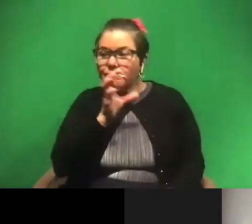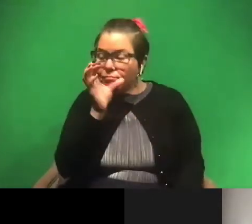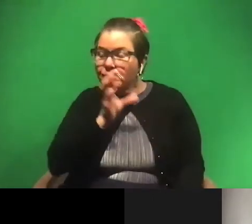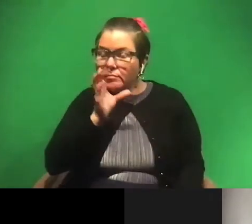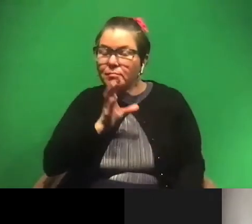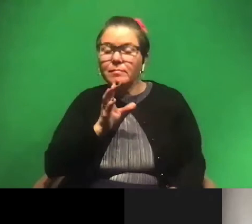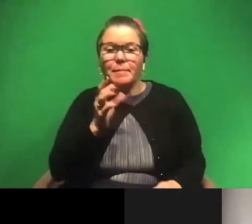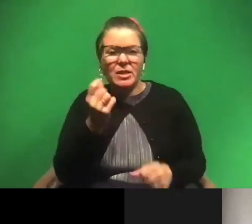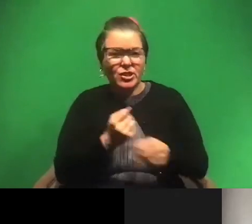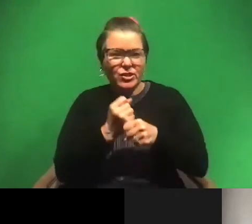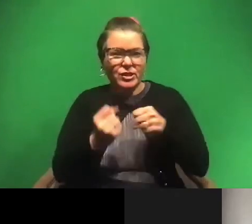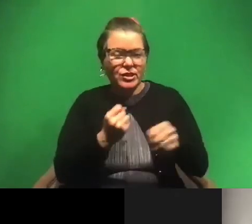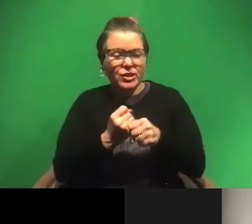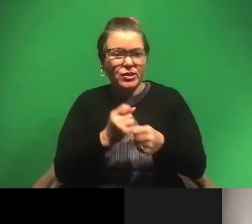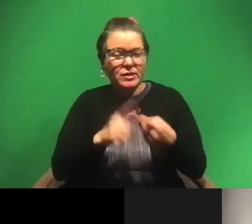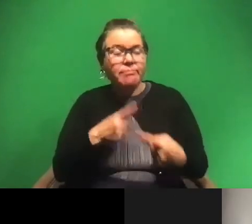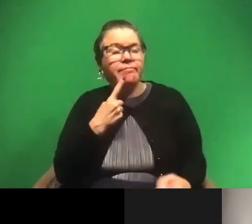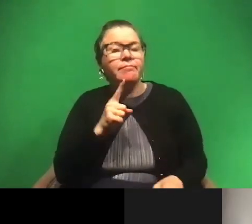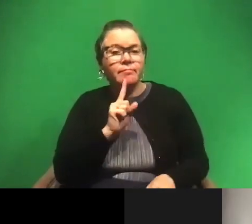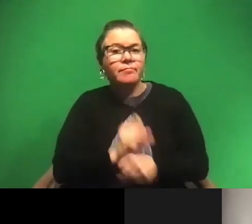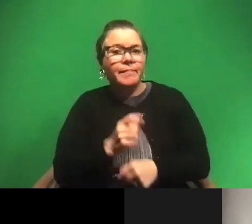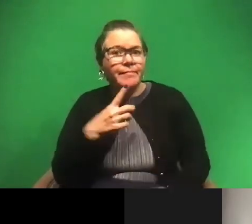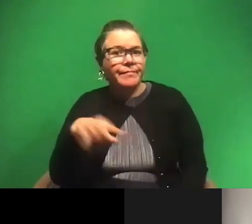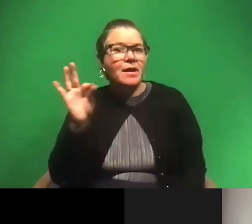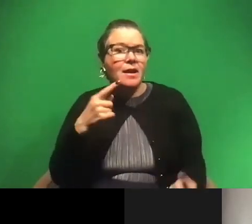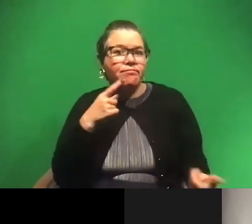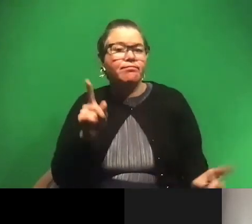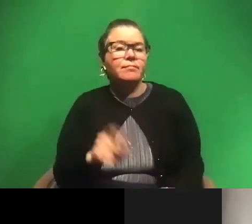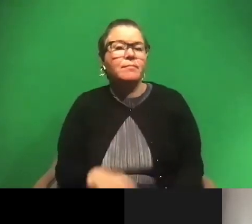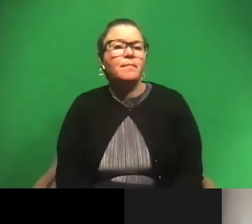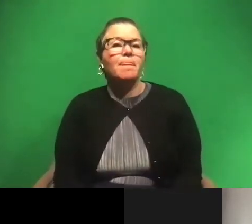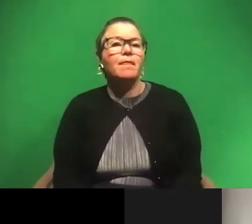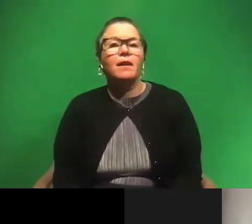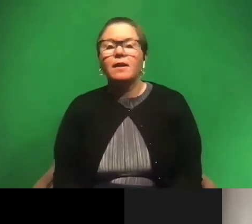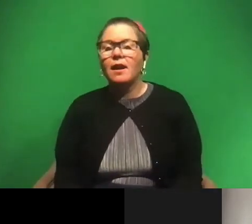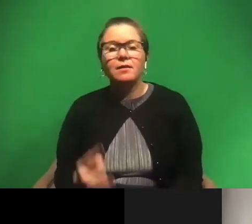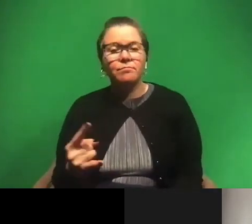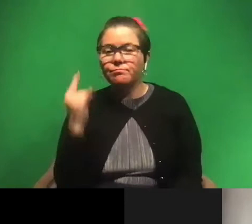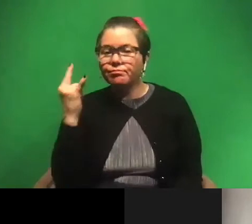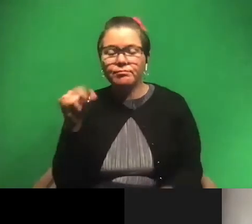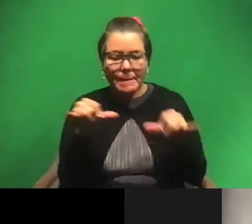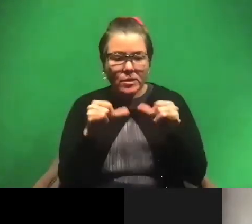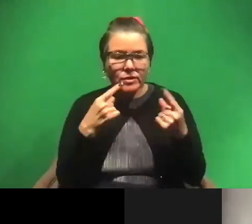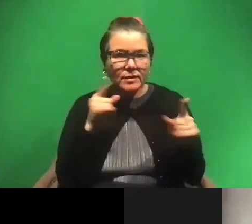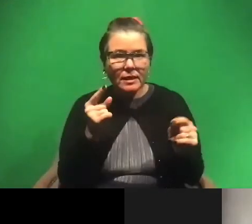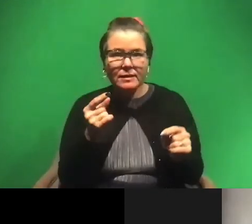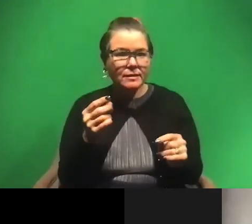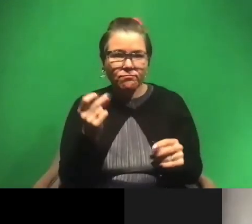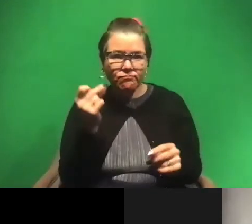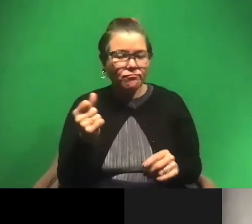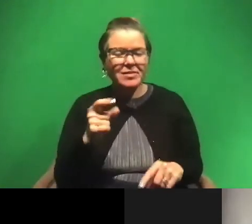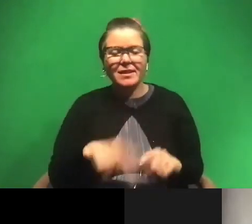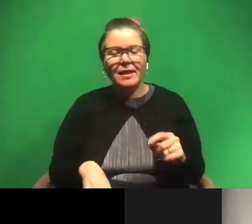find them. So it's not an instantaneous thing. We can't measure success instantaneously. It's going to take